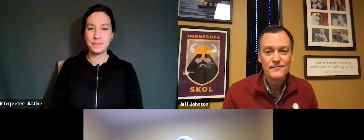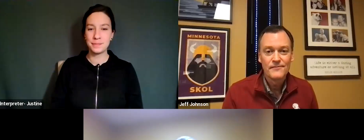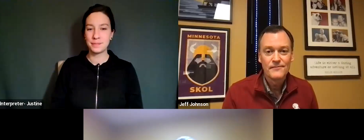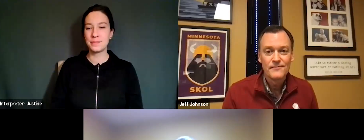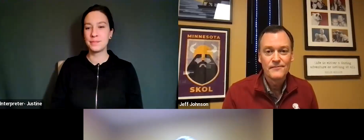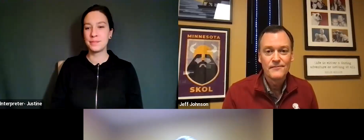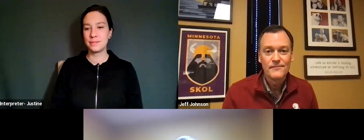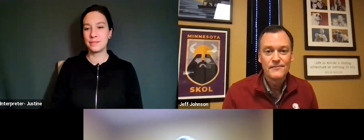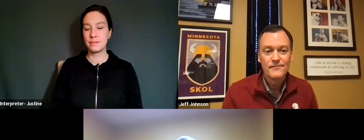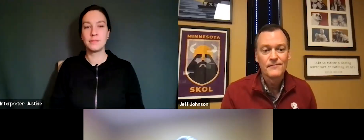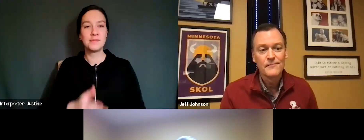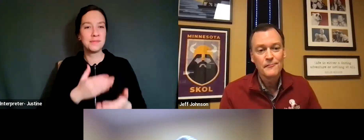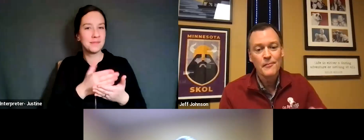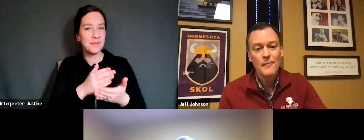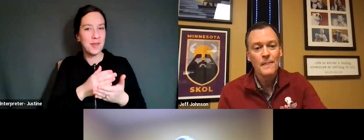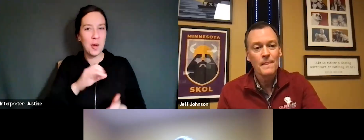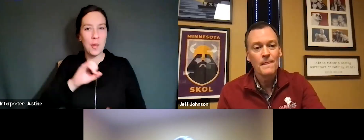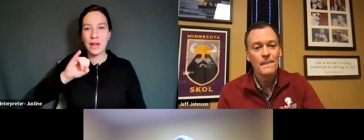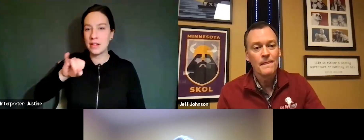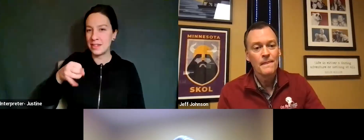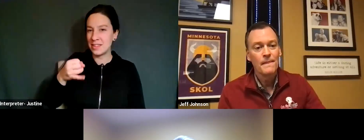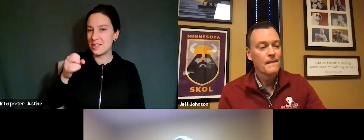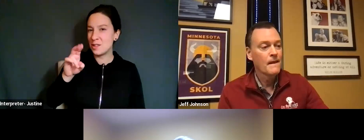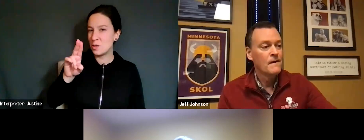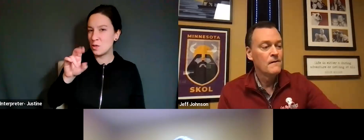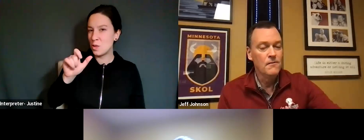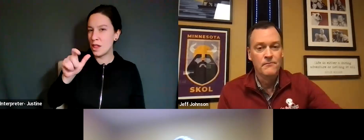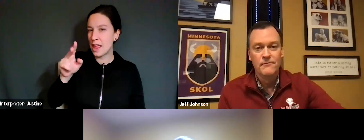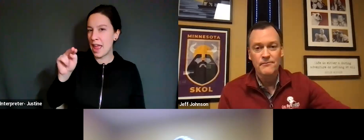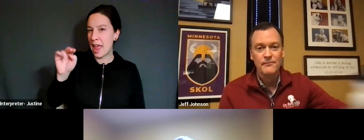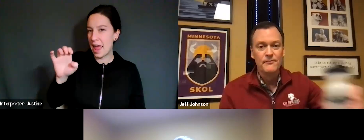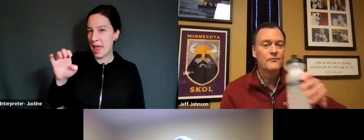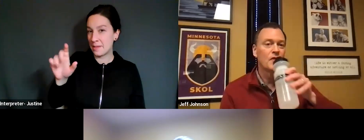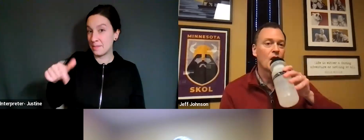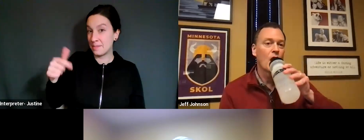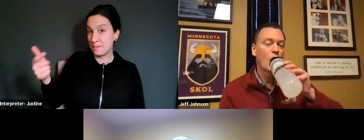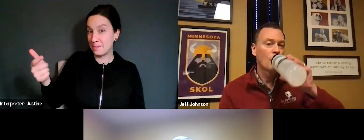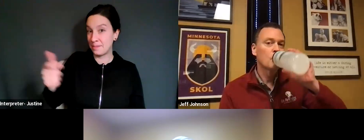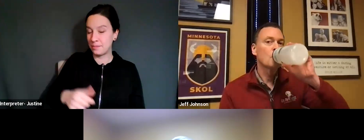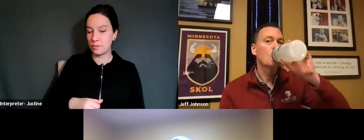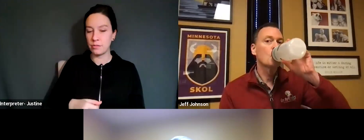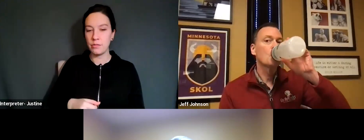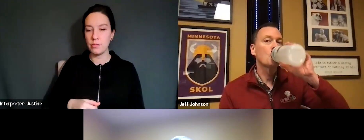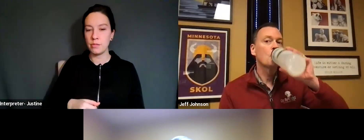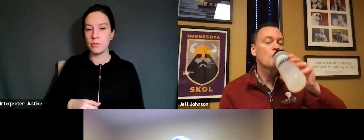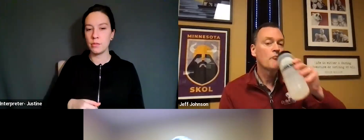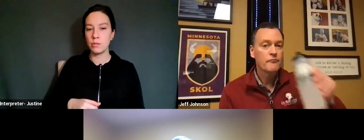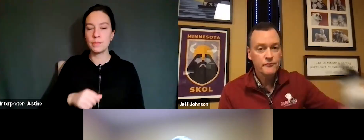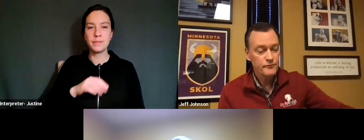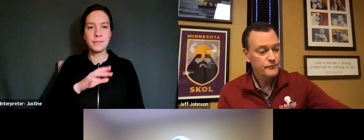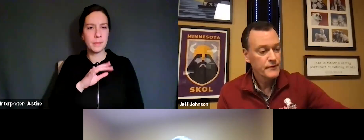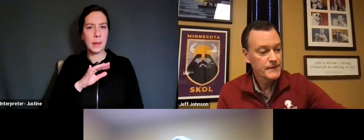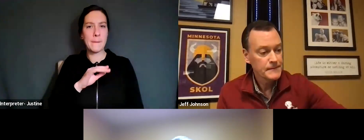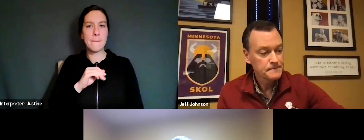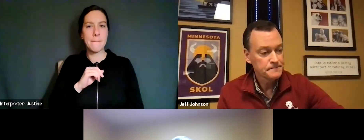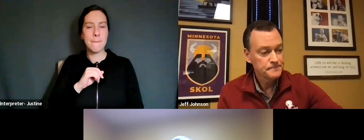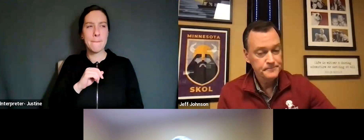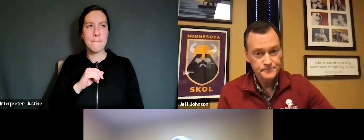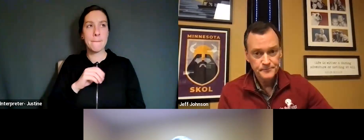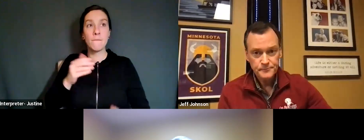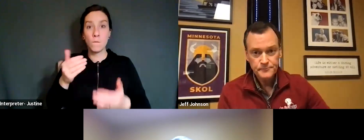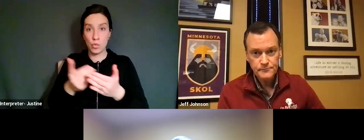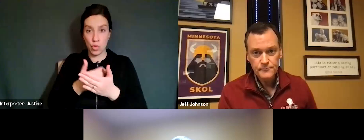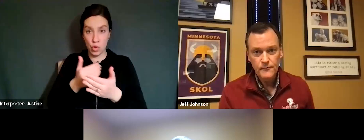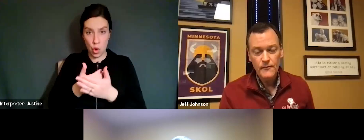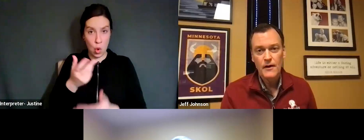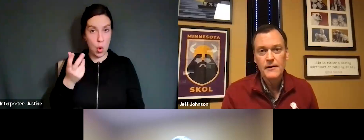All right, Julianne, back to you. Are the new types of dogs being trained to be facility dogs